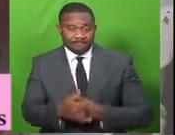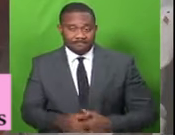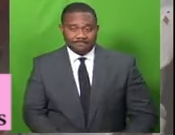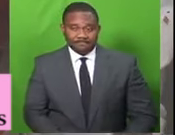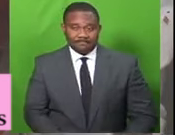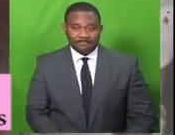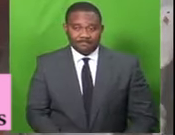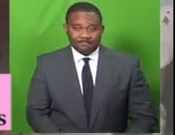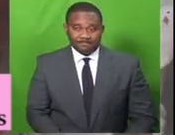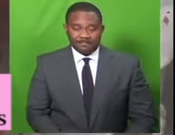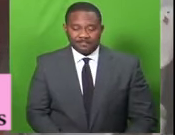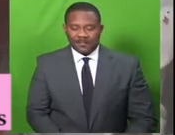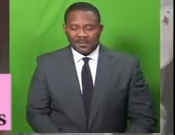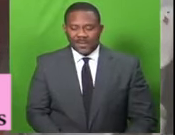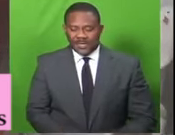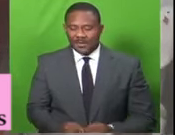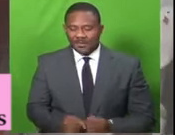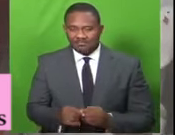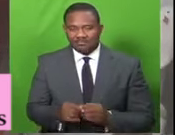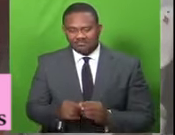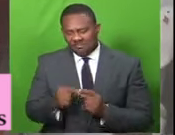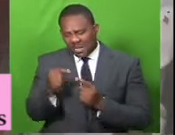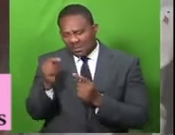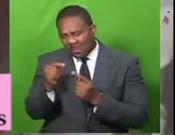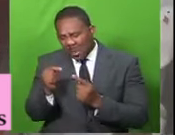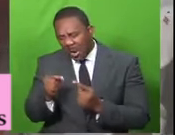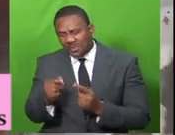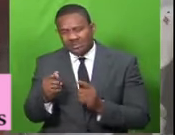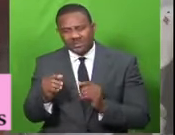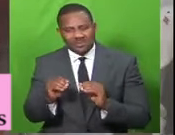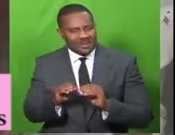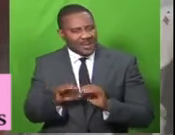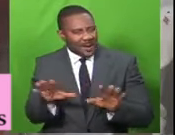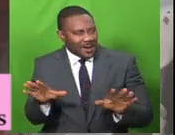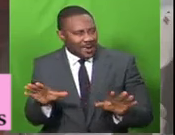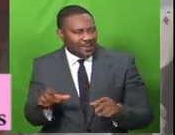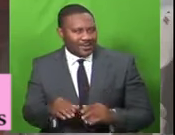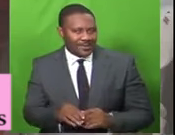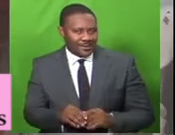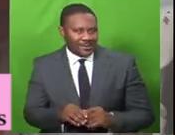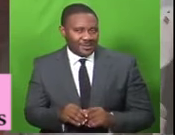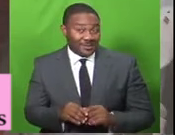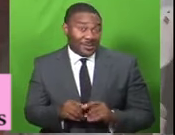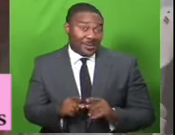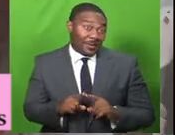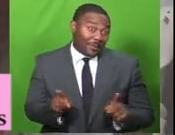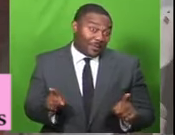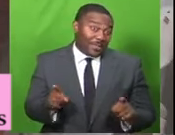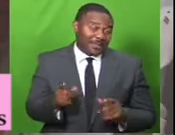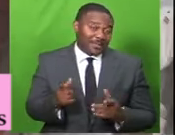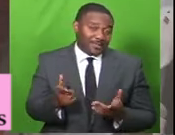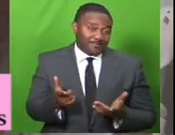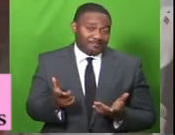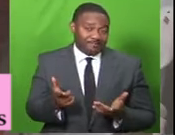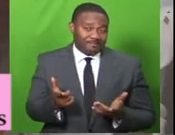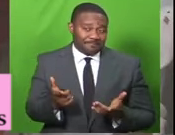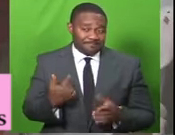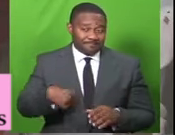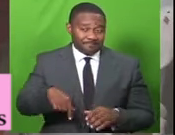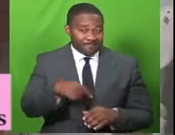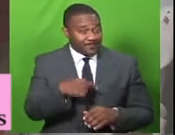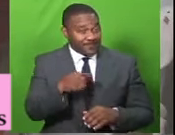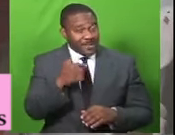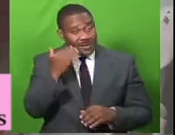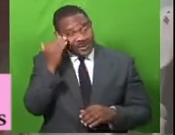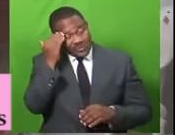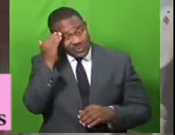The facts and figures do speak for themselves. But of course, the Speaker, as we have all